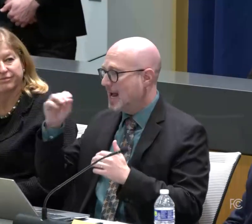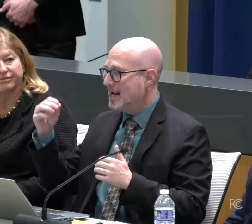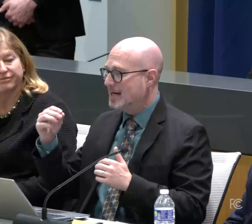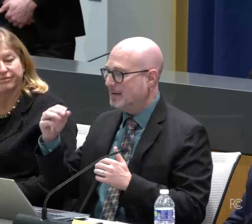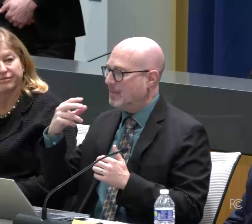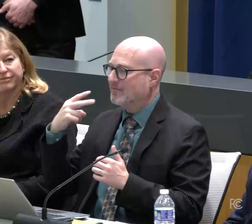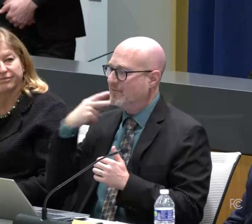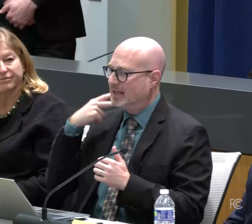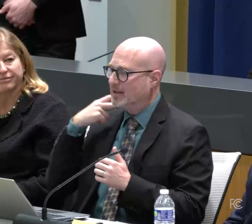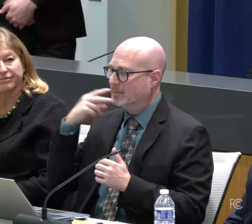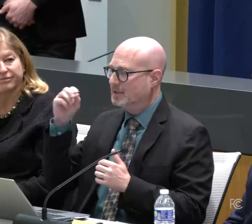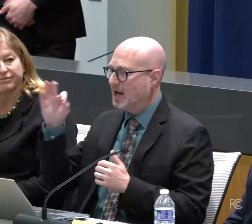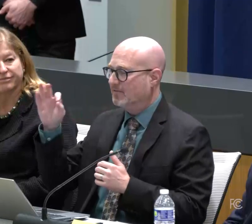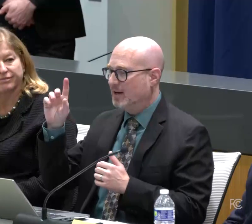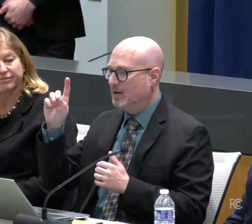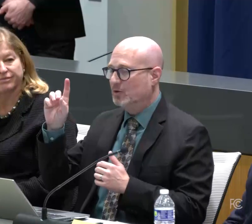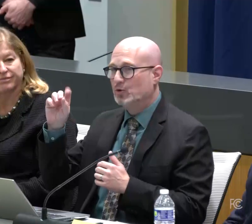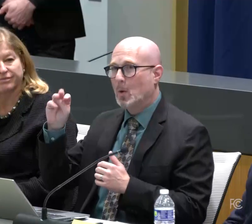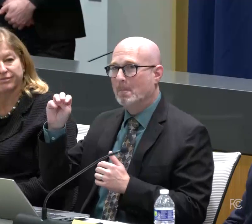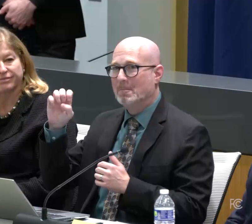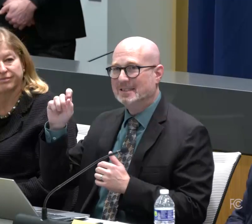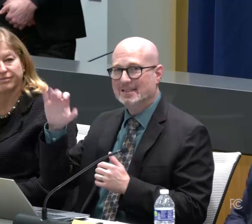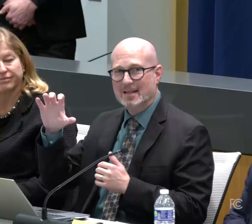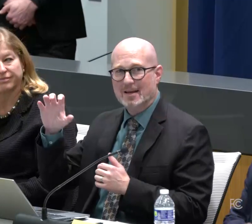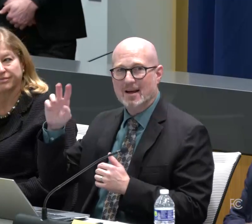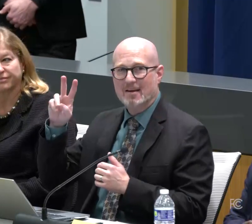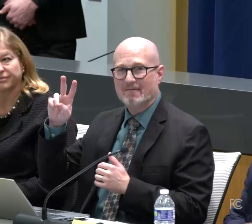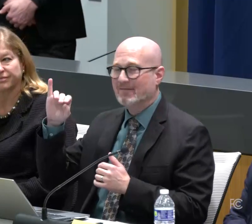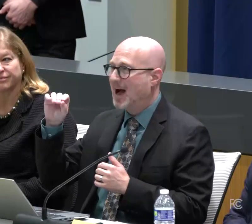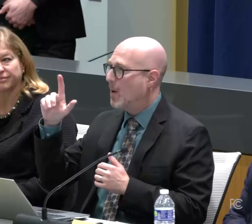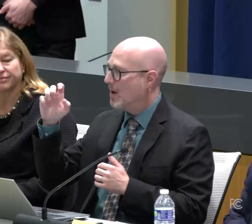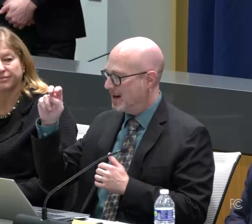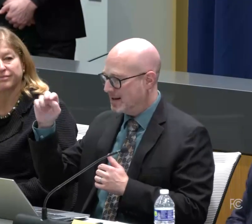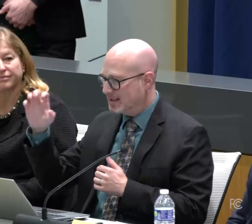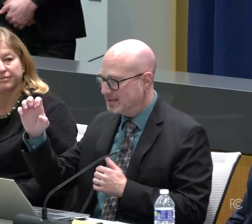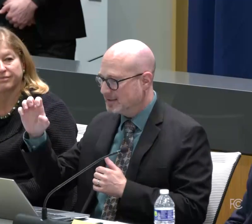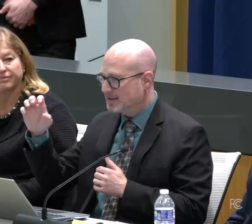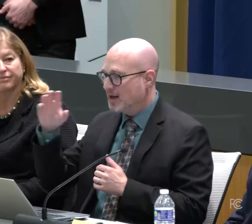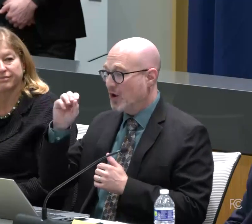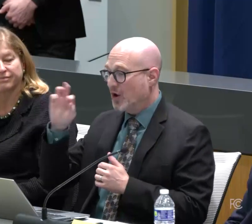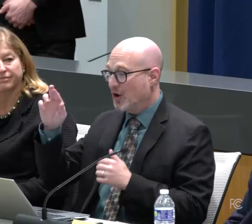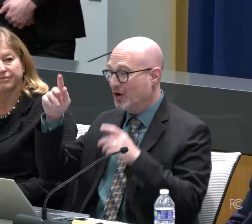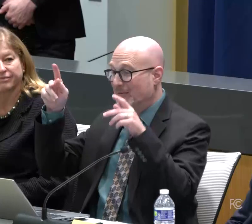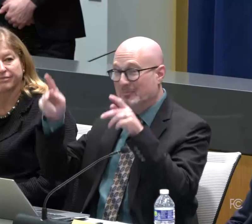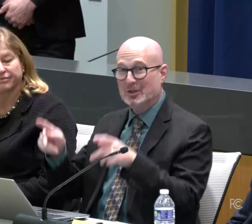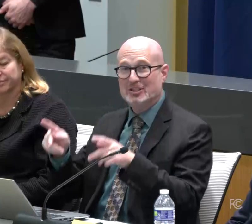older adults and victims of domestic